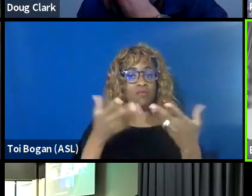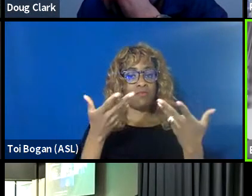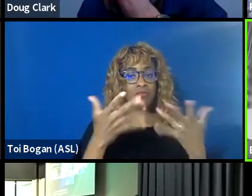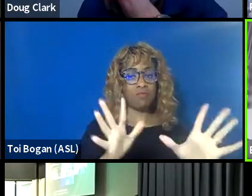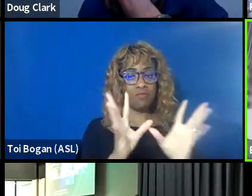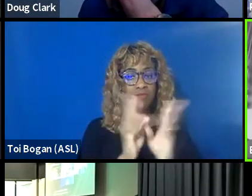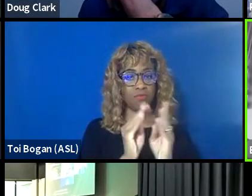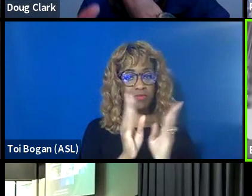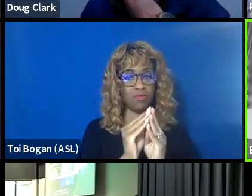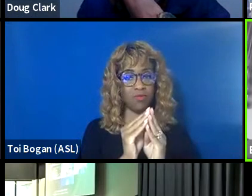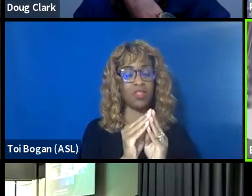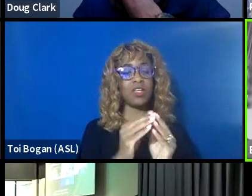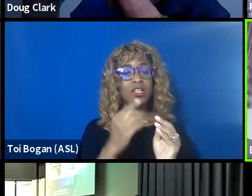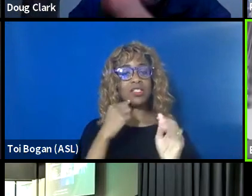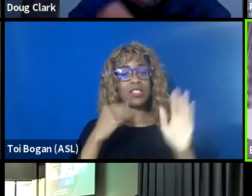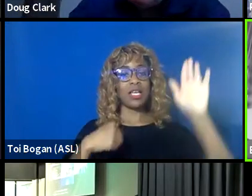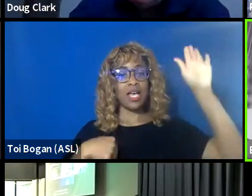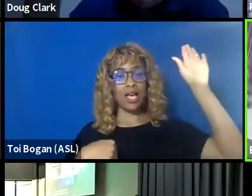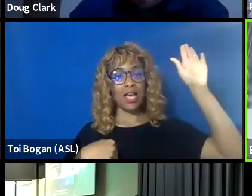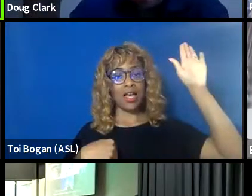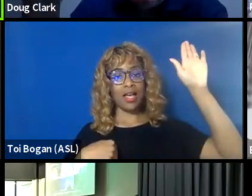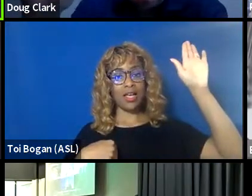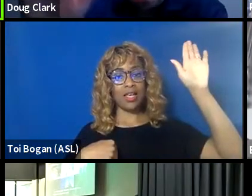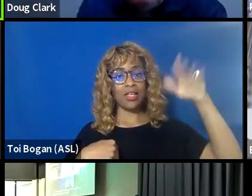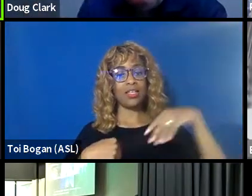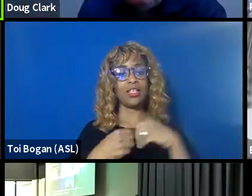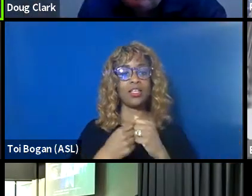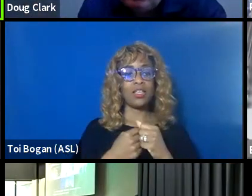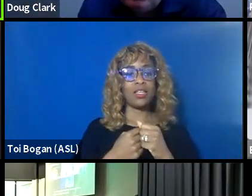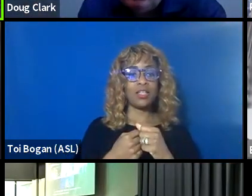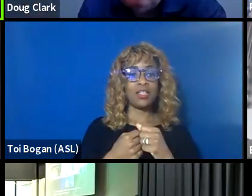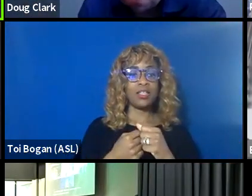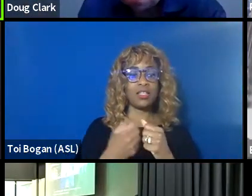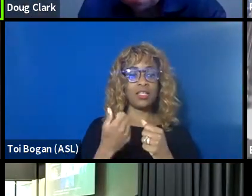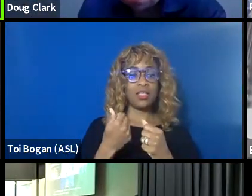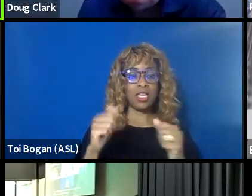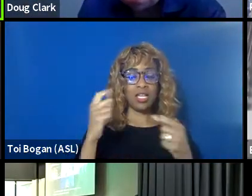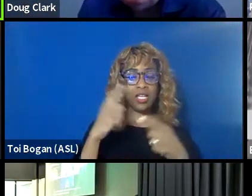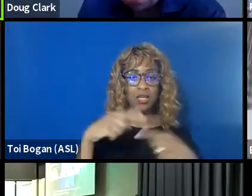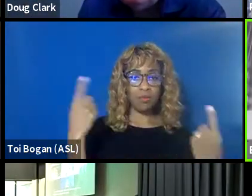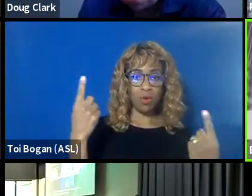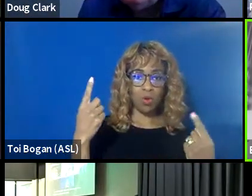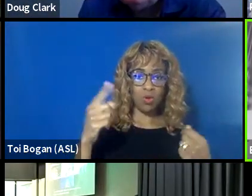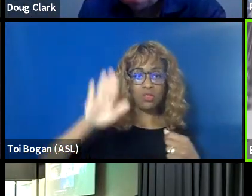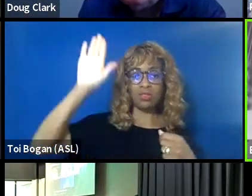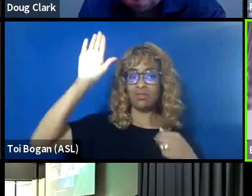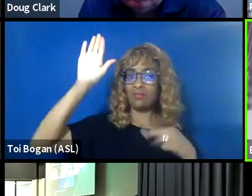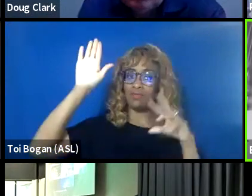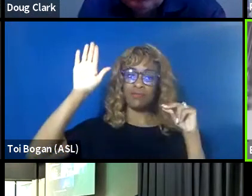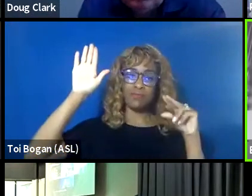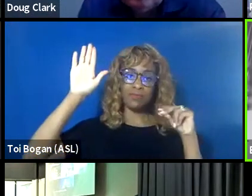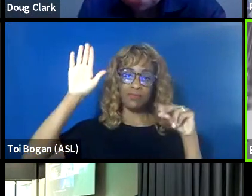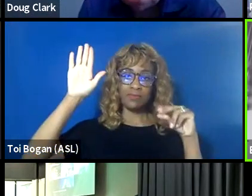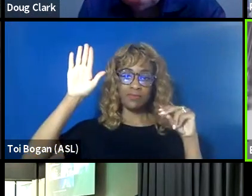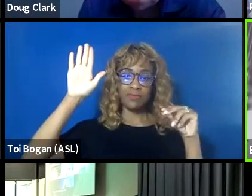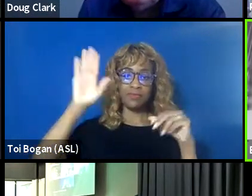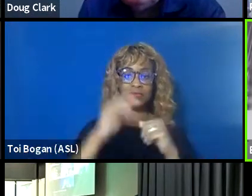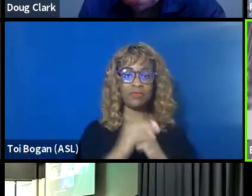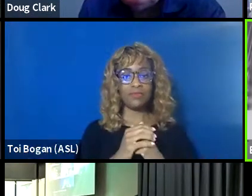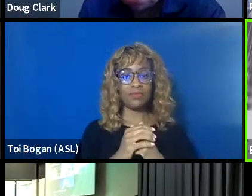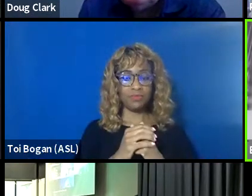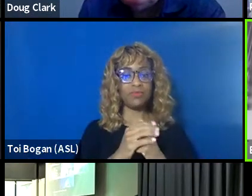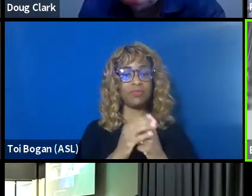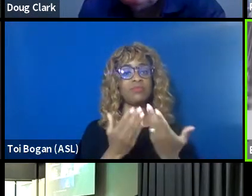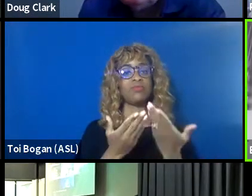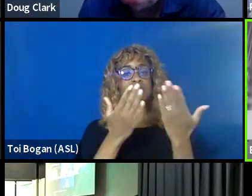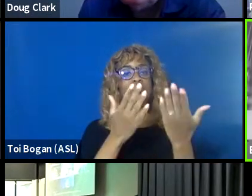raise your hand and say aye. Aye. All opposed, raise your hand and say nay. The ayes